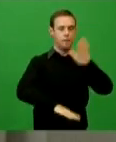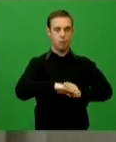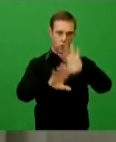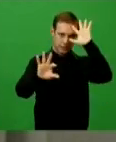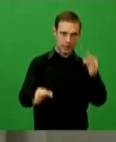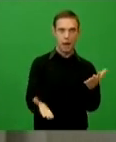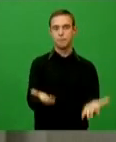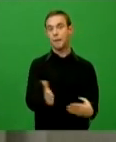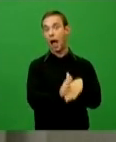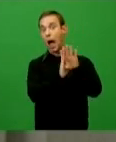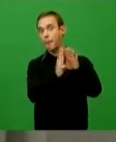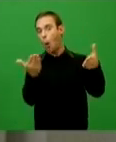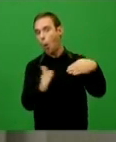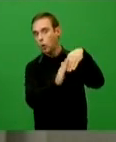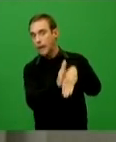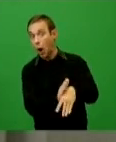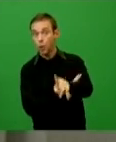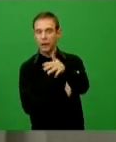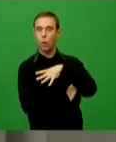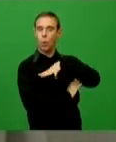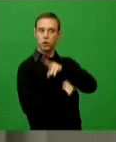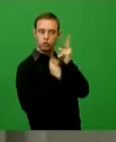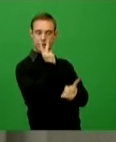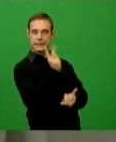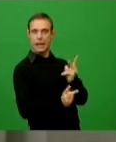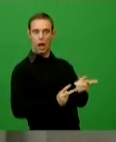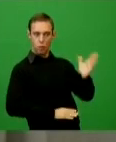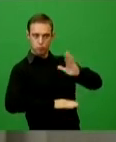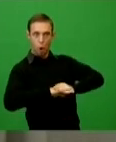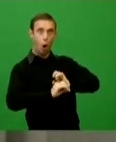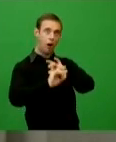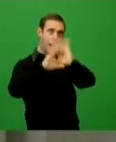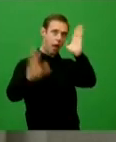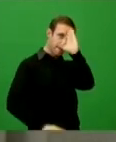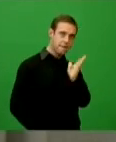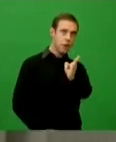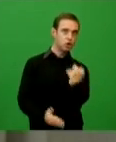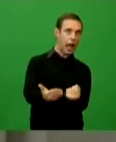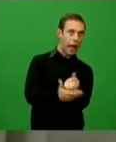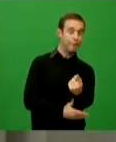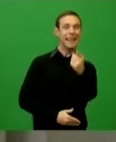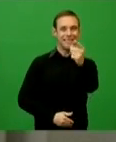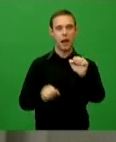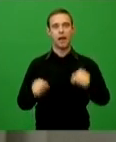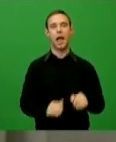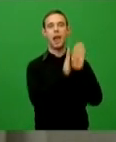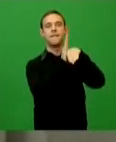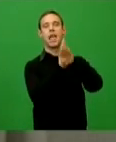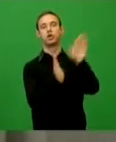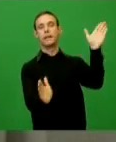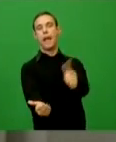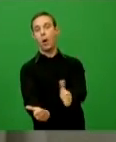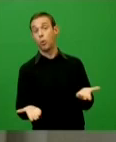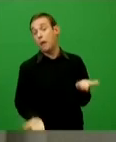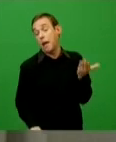more sustained improvement in the inflation outlook before reducing rates. This assessment may, however,